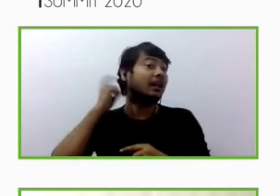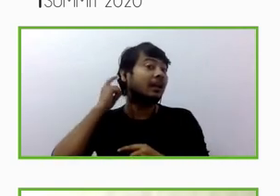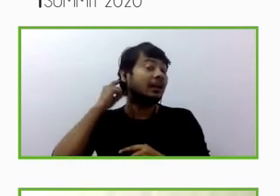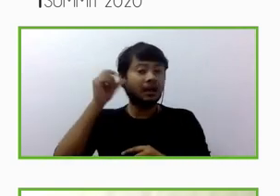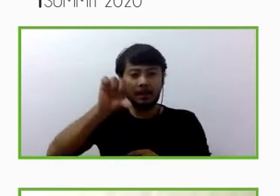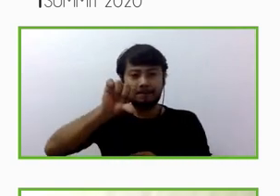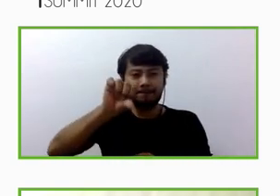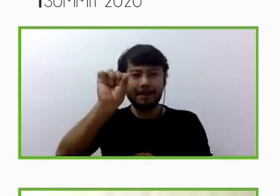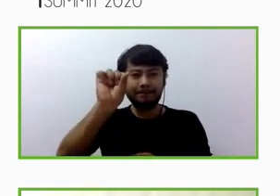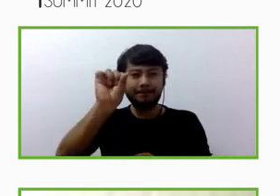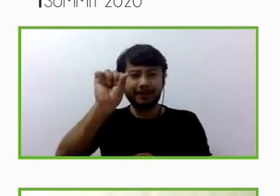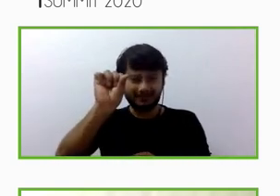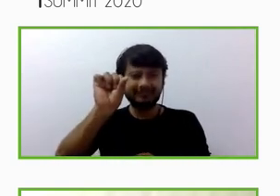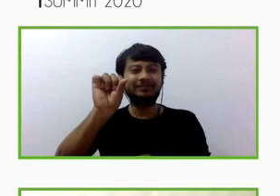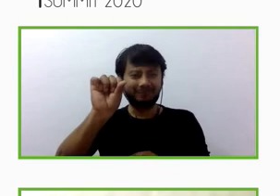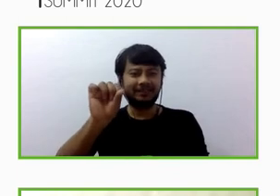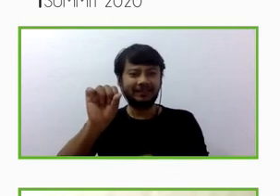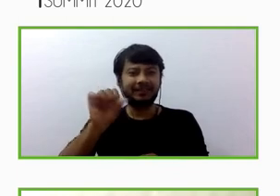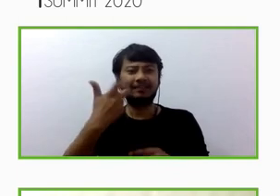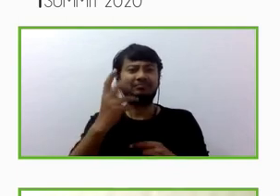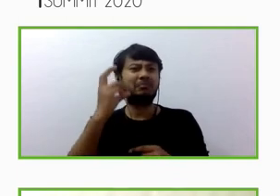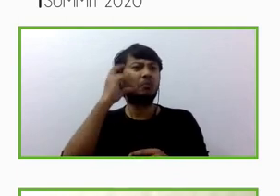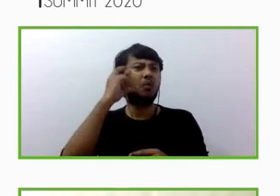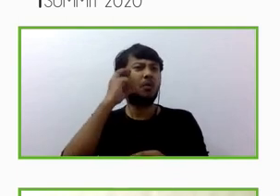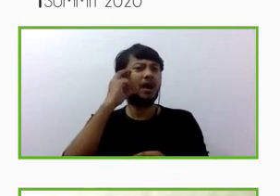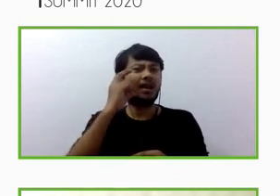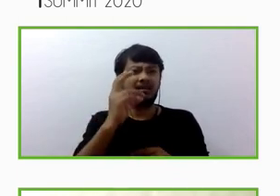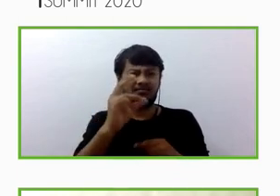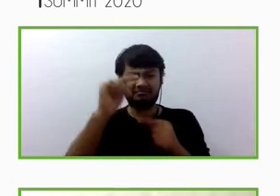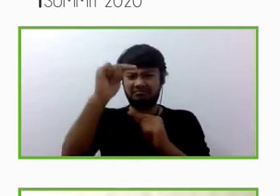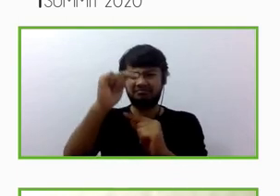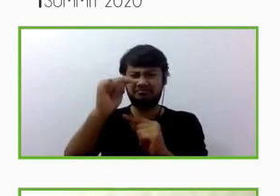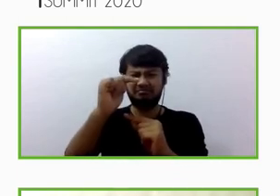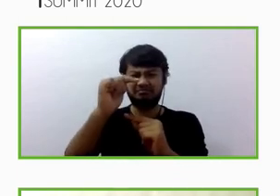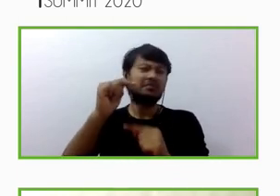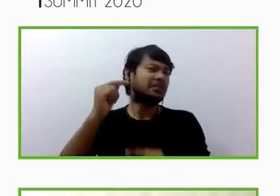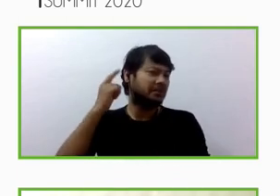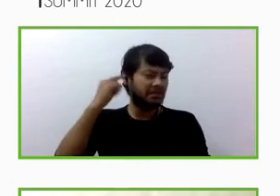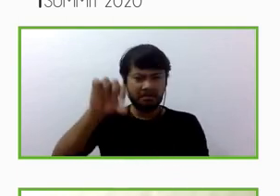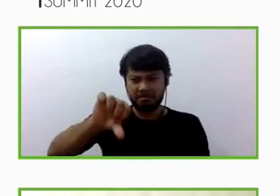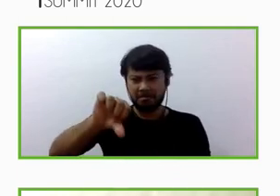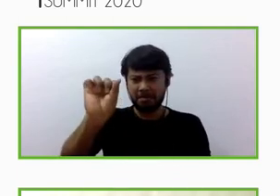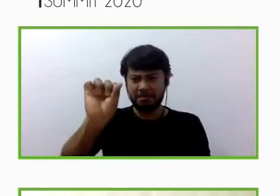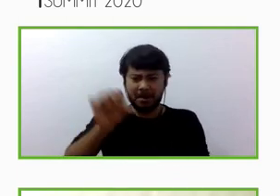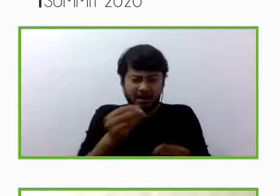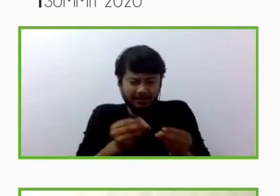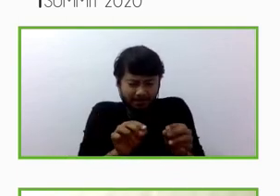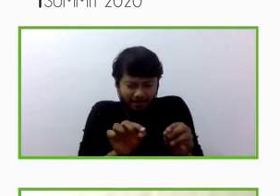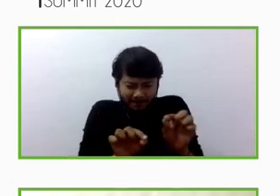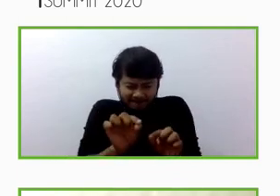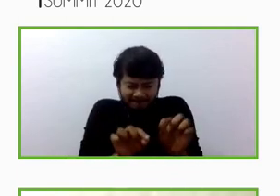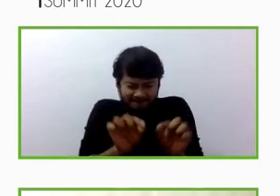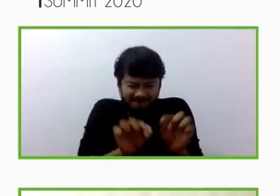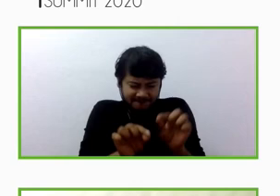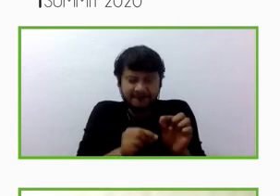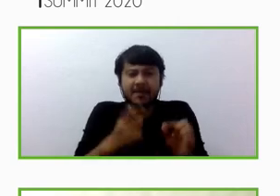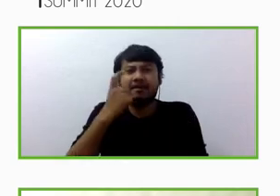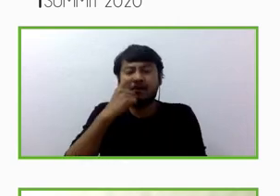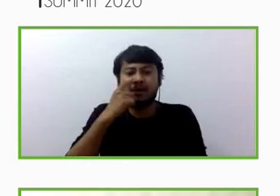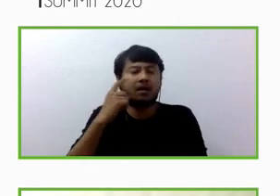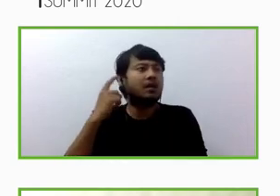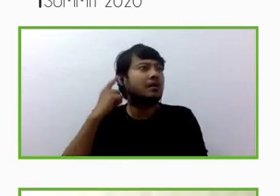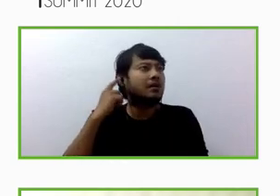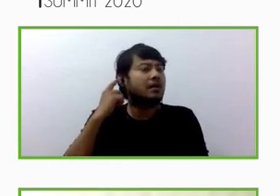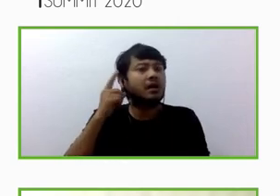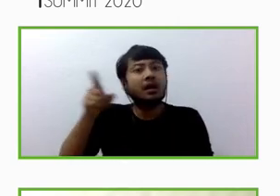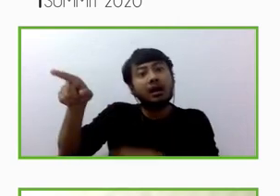about the size of a mobile. And within 20 minutes of programming it, she picked up the phone and called me. Now, you